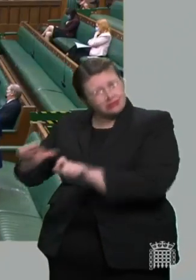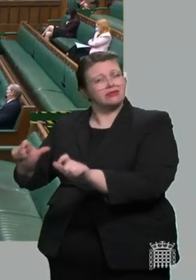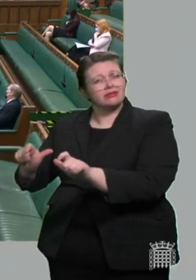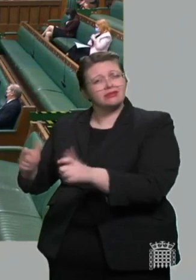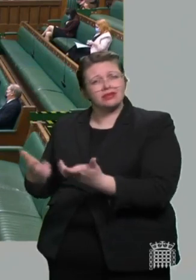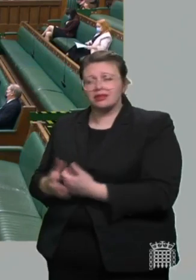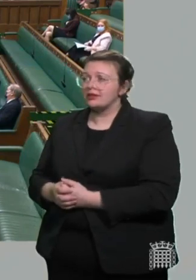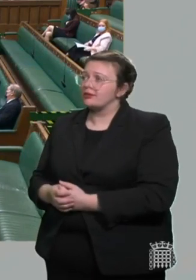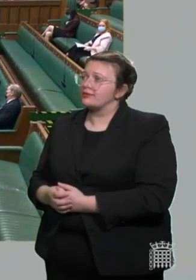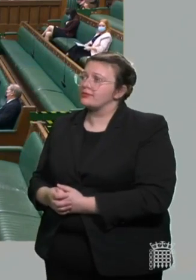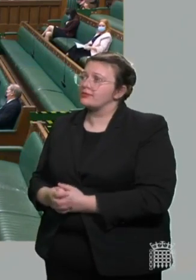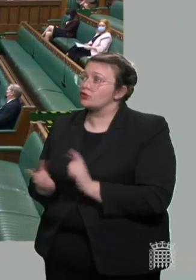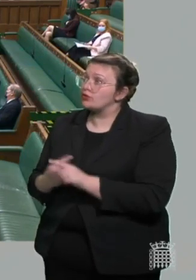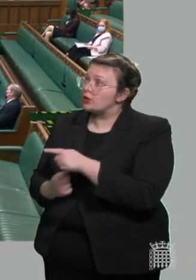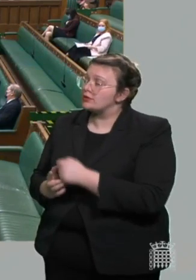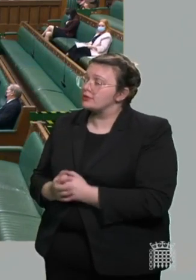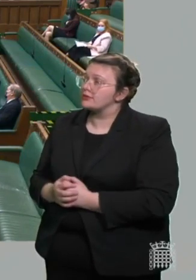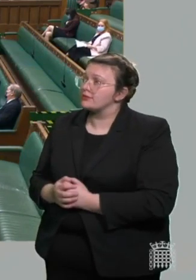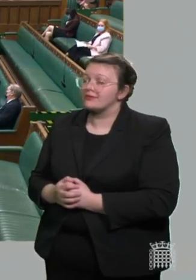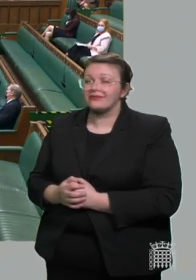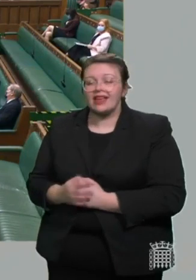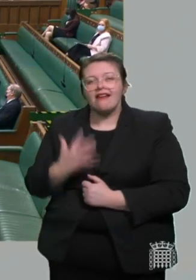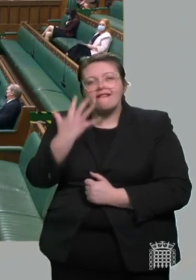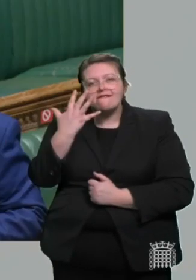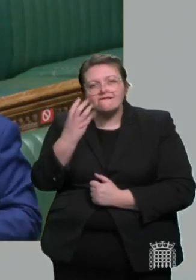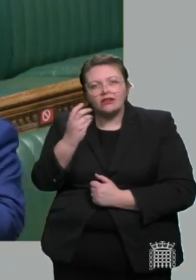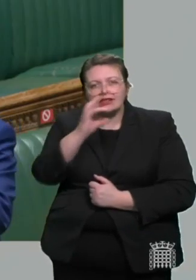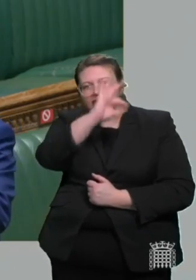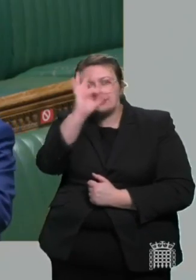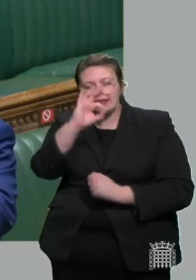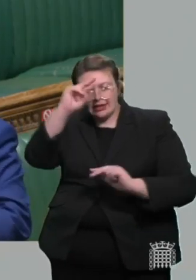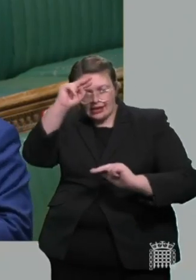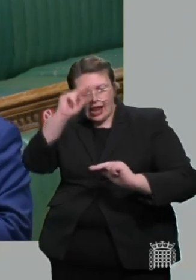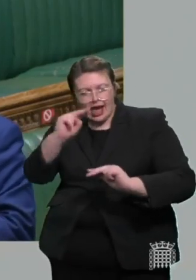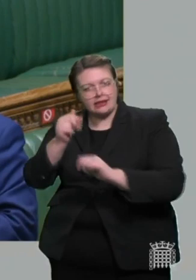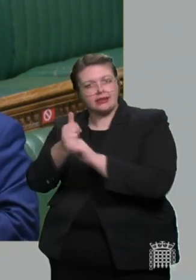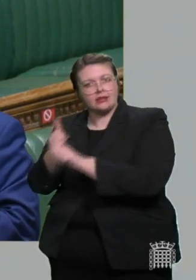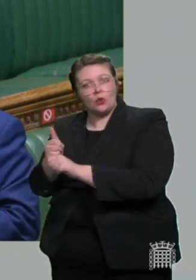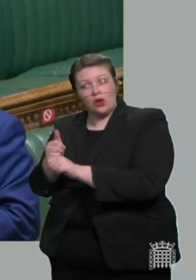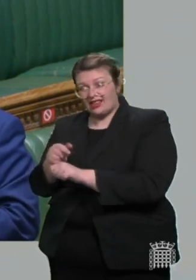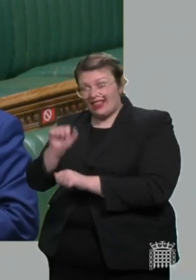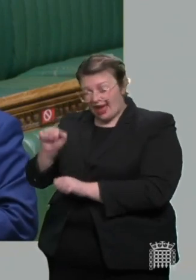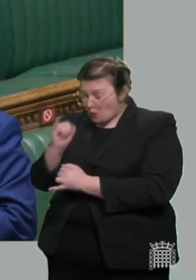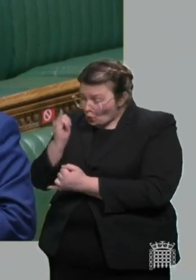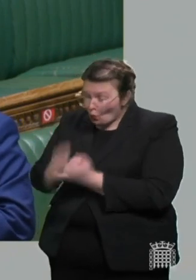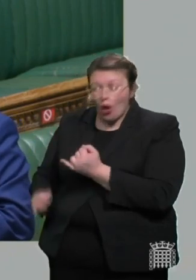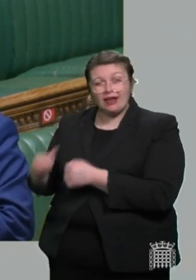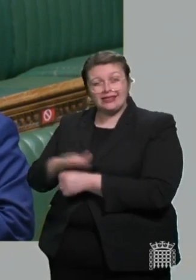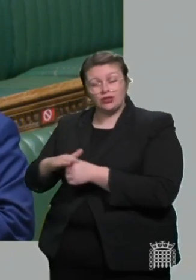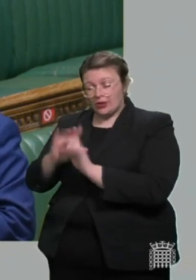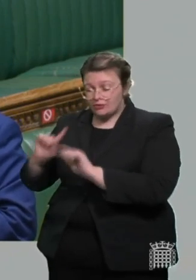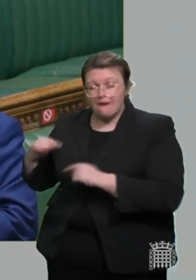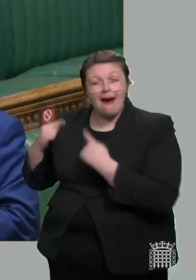The reality, Mr Speaker, is a 50% cut to Yemen aid at a time of a global pandemic. The coronavirus